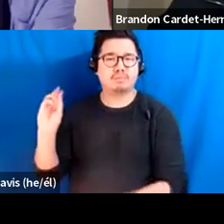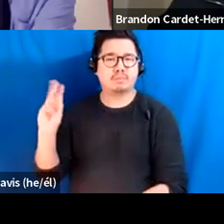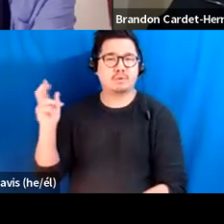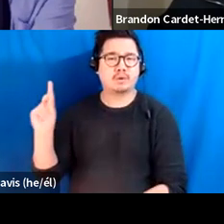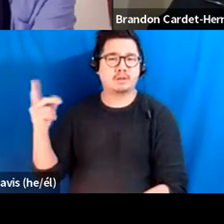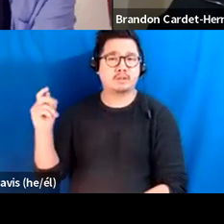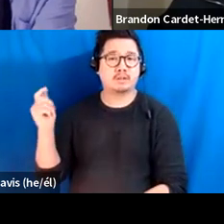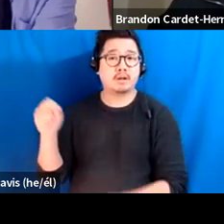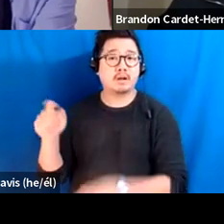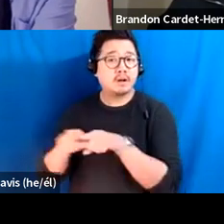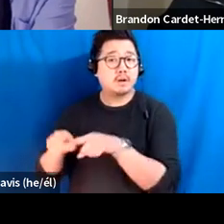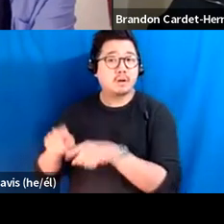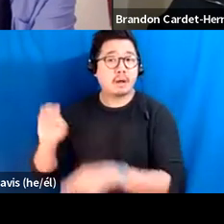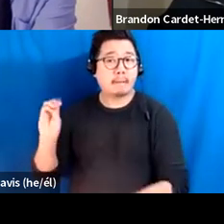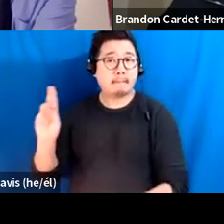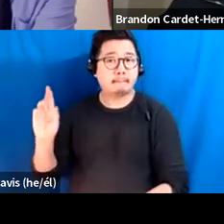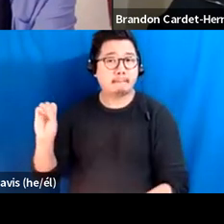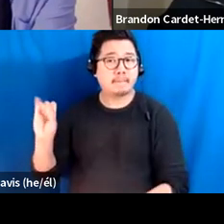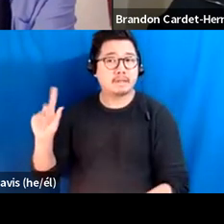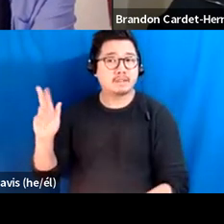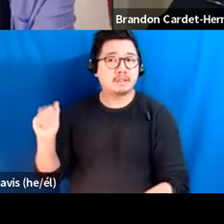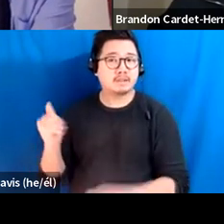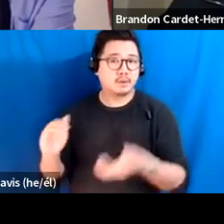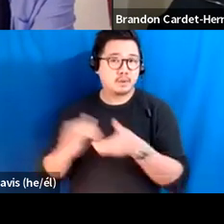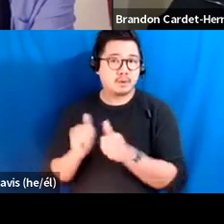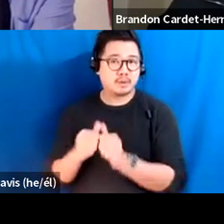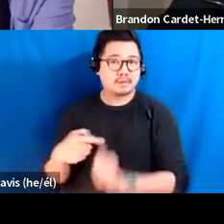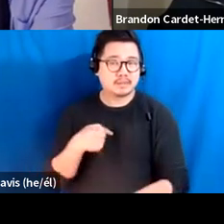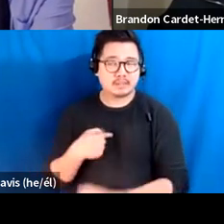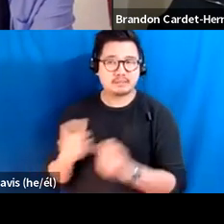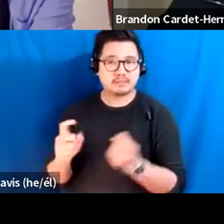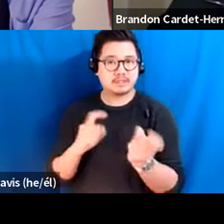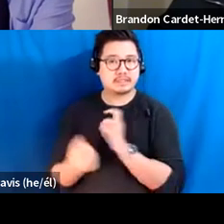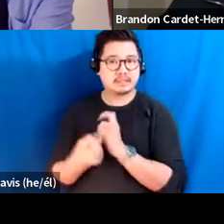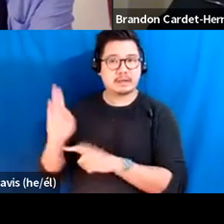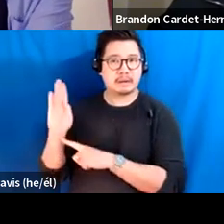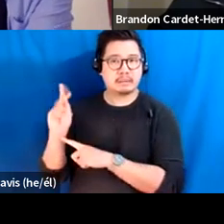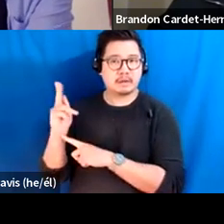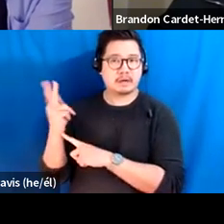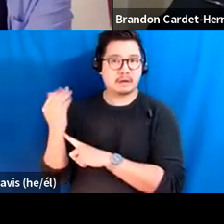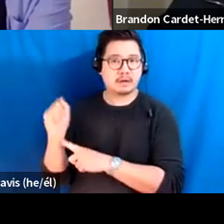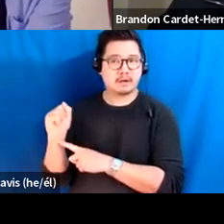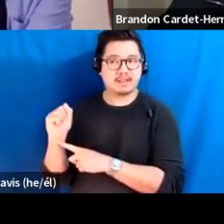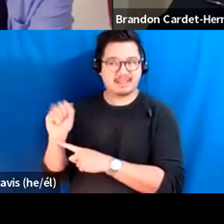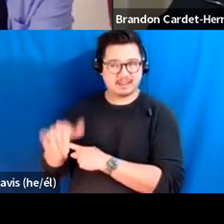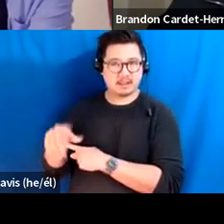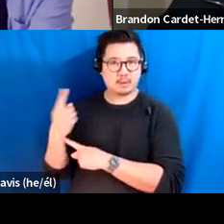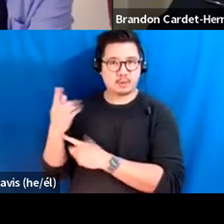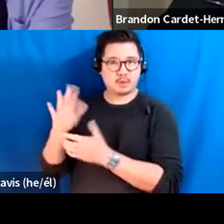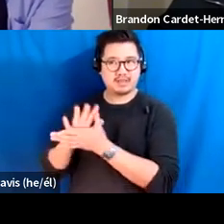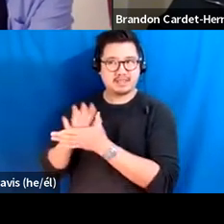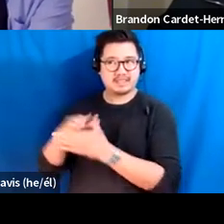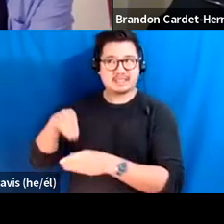mr silva has been in partnership with me transforming the burke the only school in the last